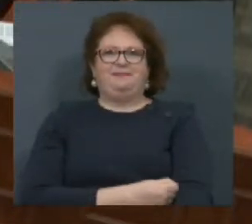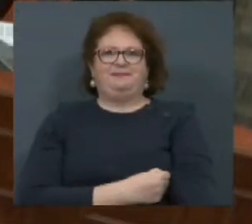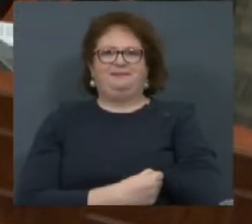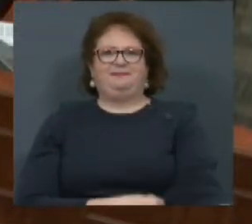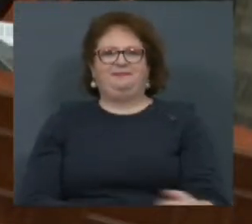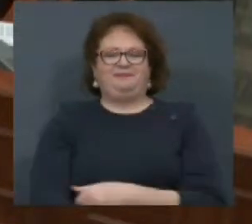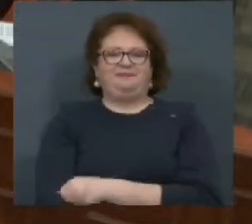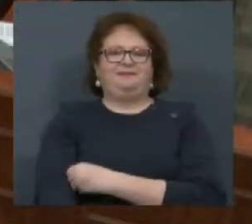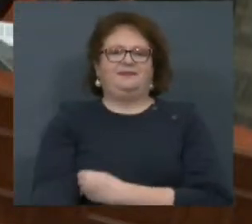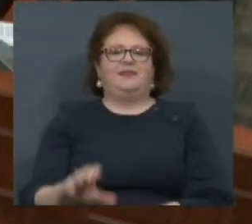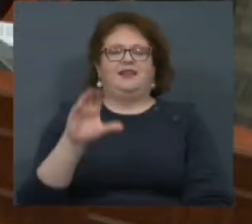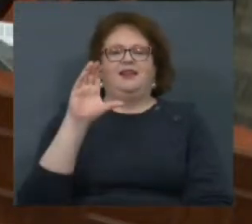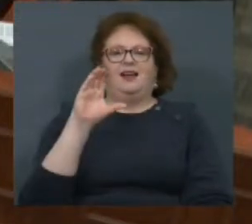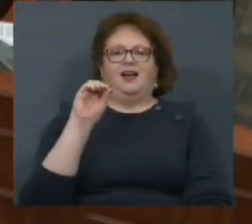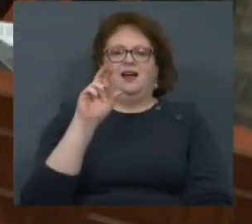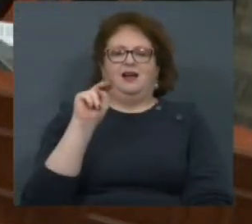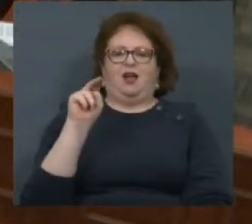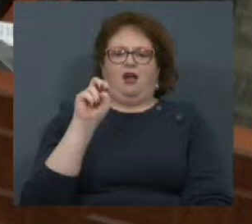Mr. Connor Thompson.